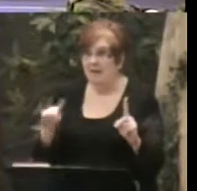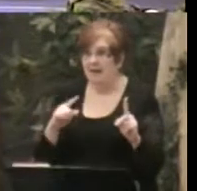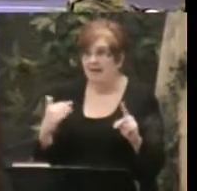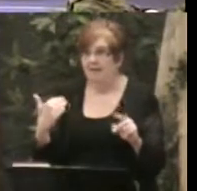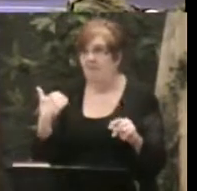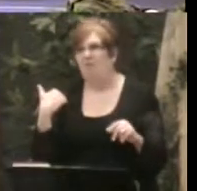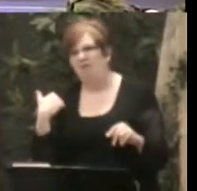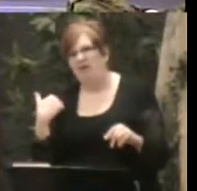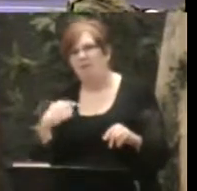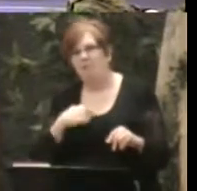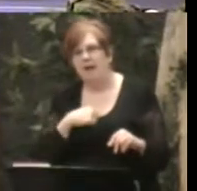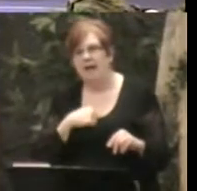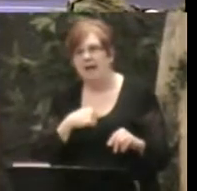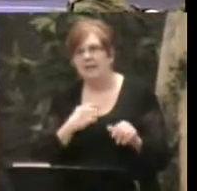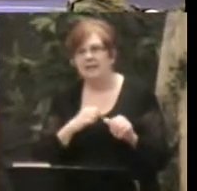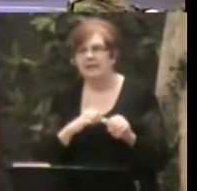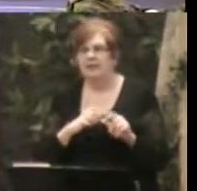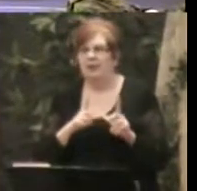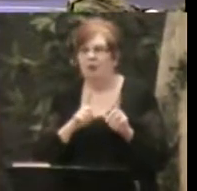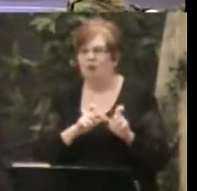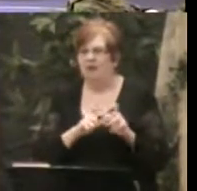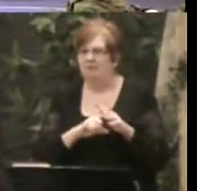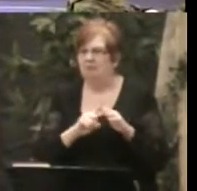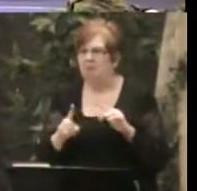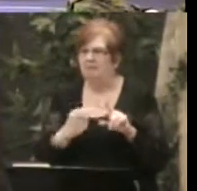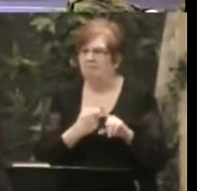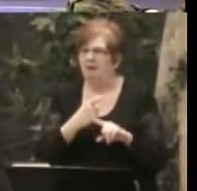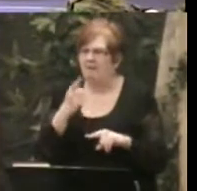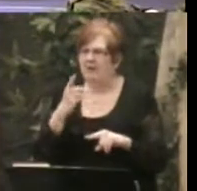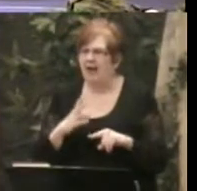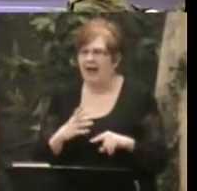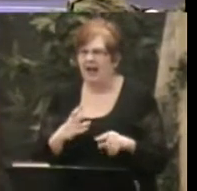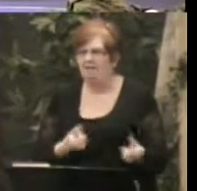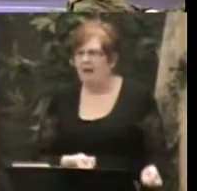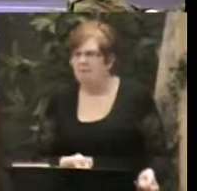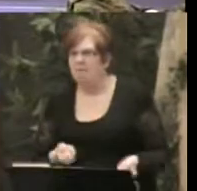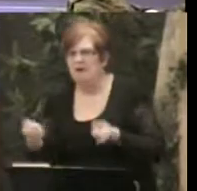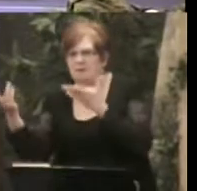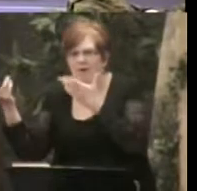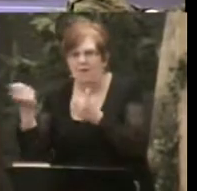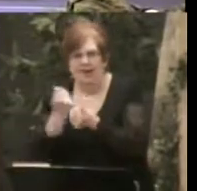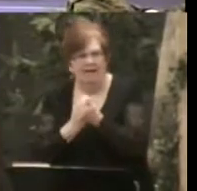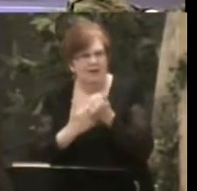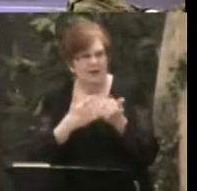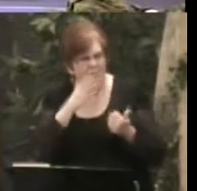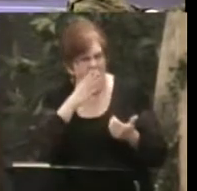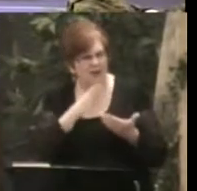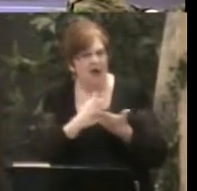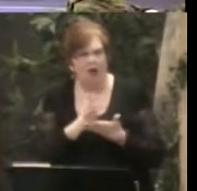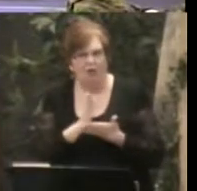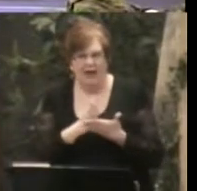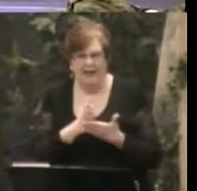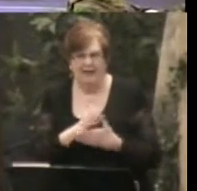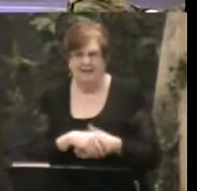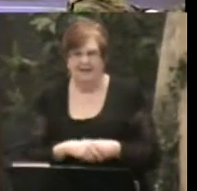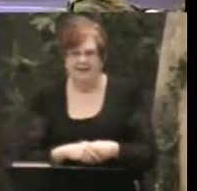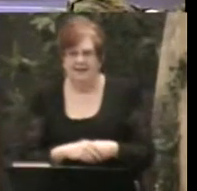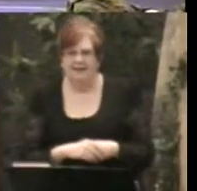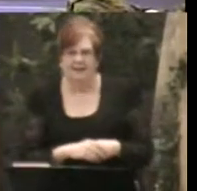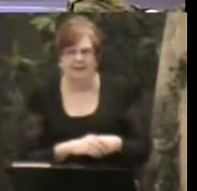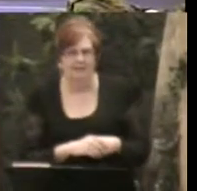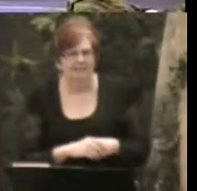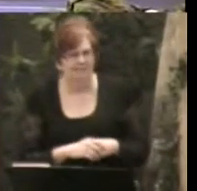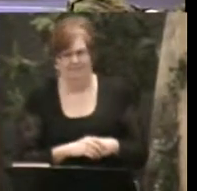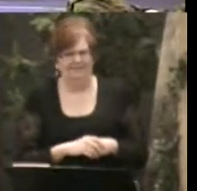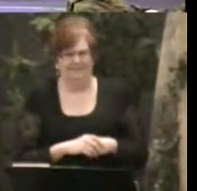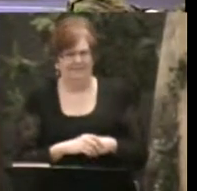fault. He is running away from God, and if they just pitch him overboard, everything will be all right. But these